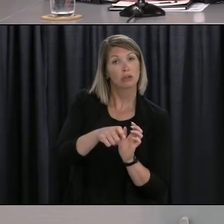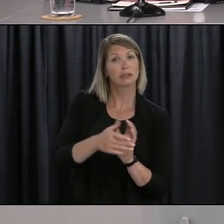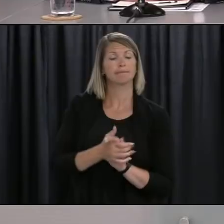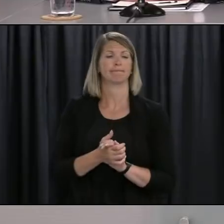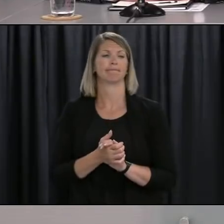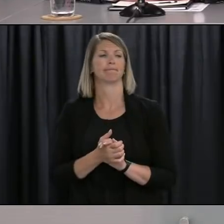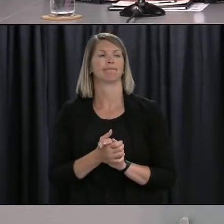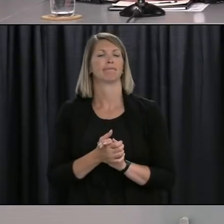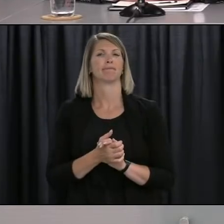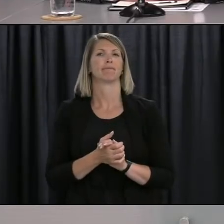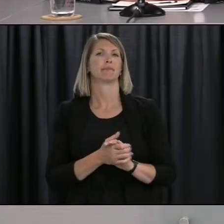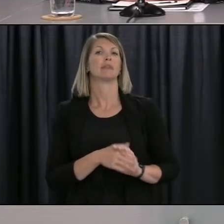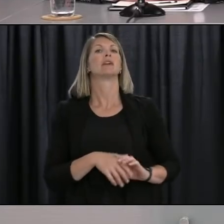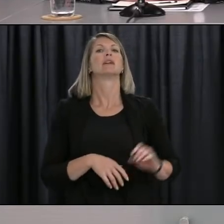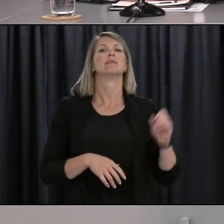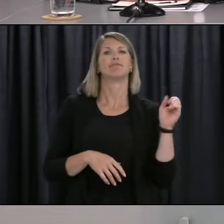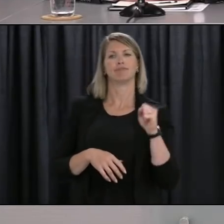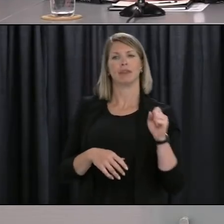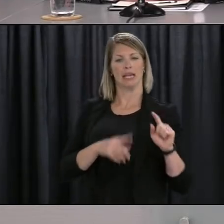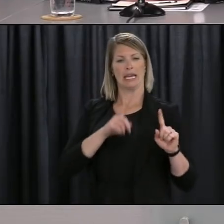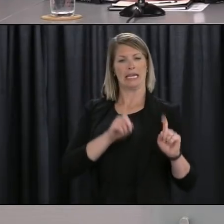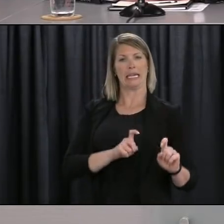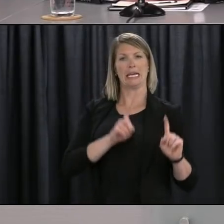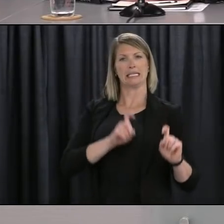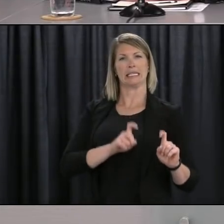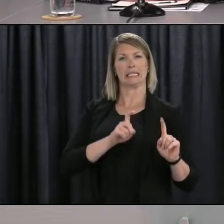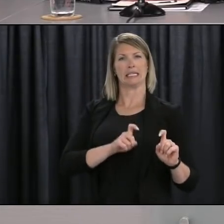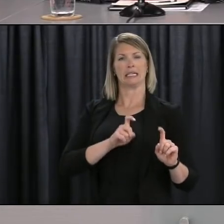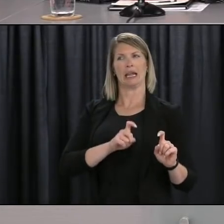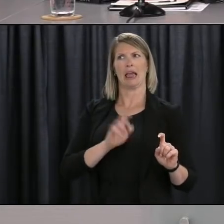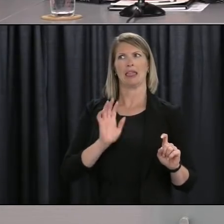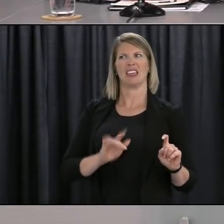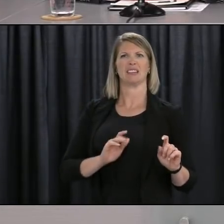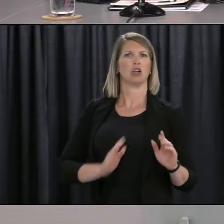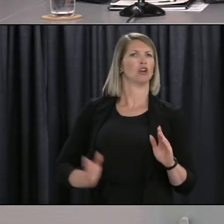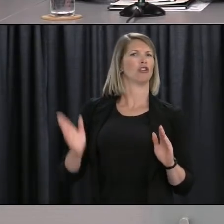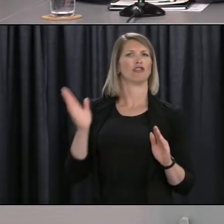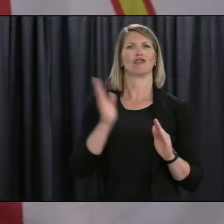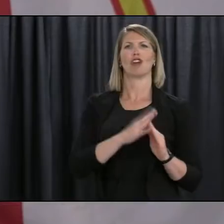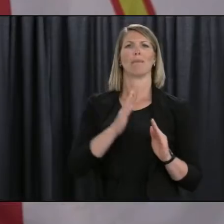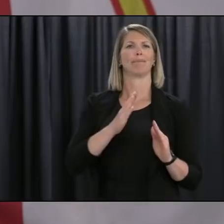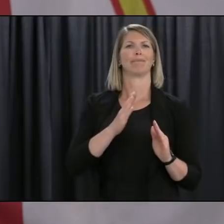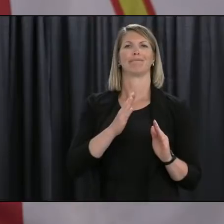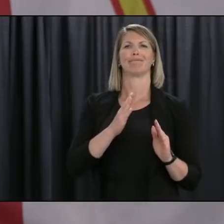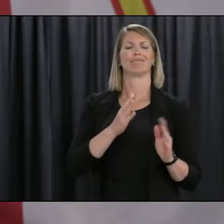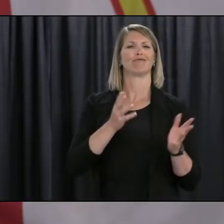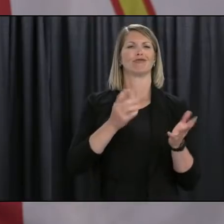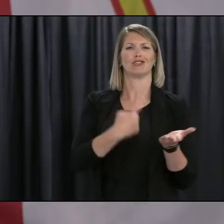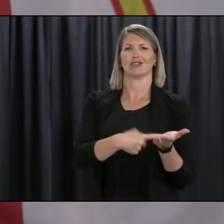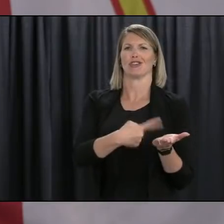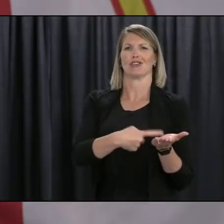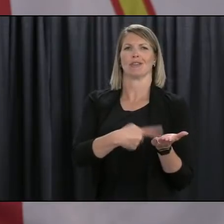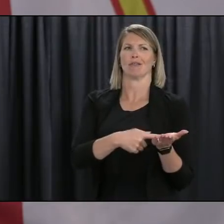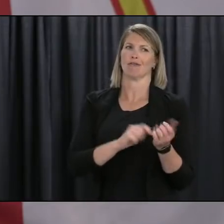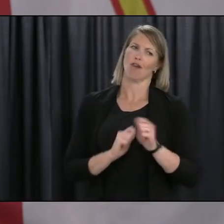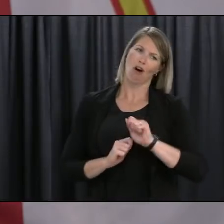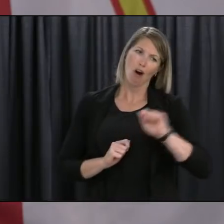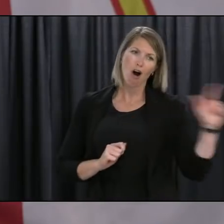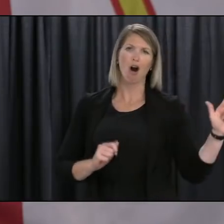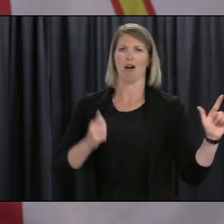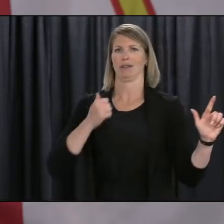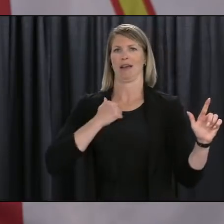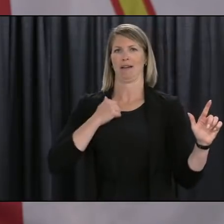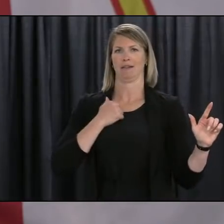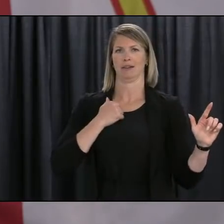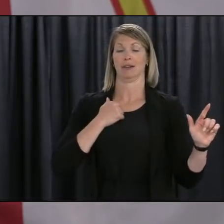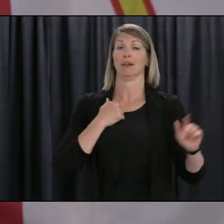has been a big conversation at every table, and how we approach the testing. And what we have to remember about this test that